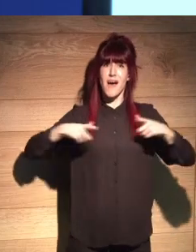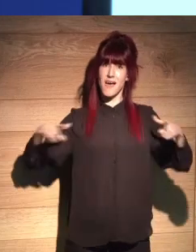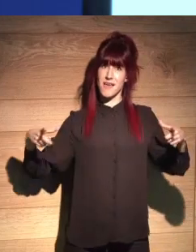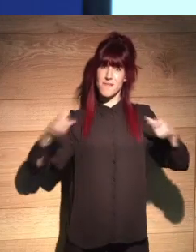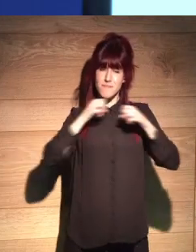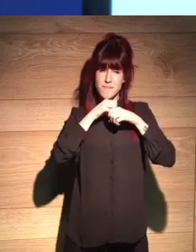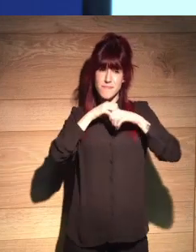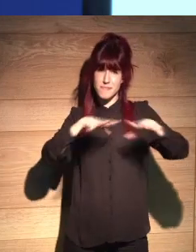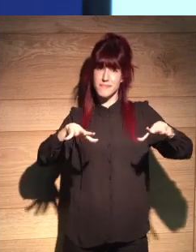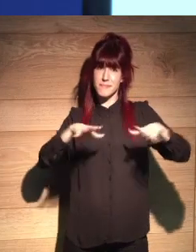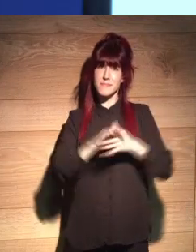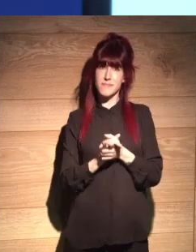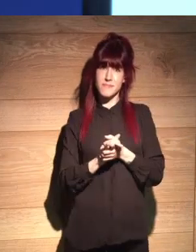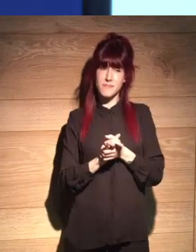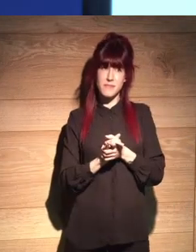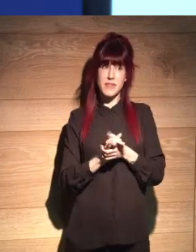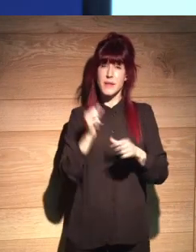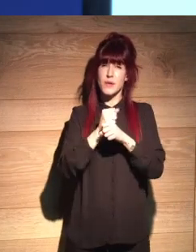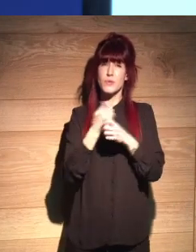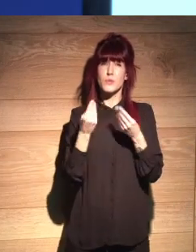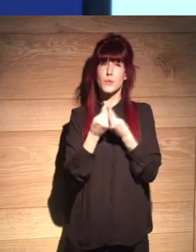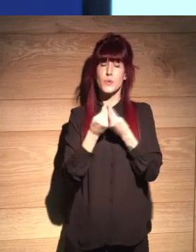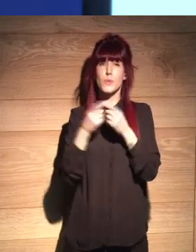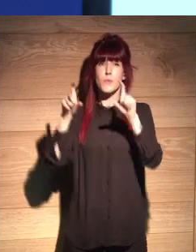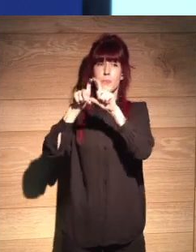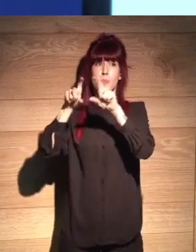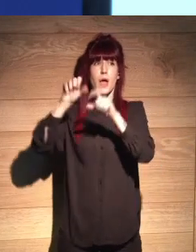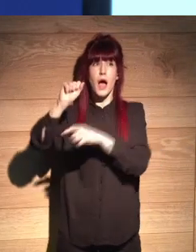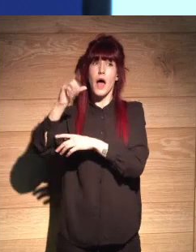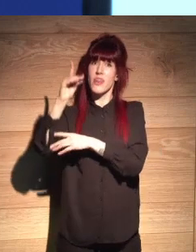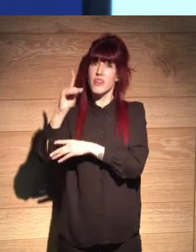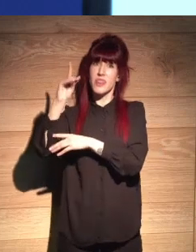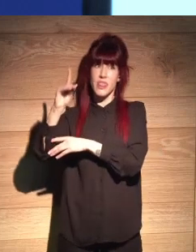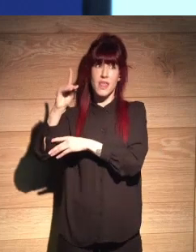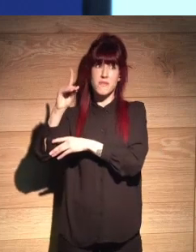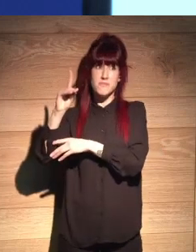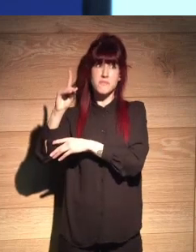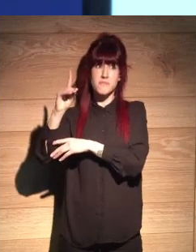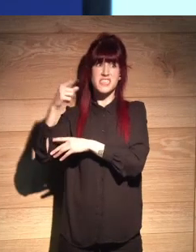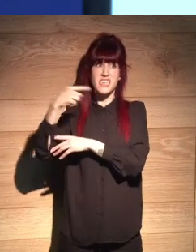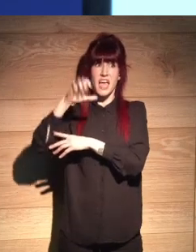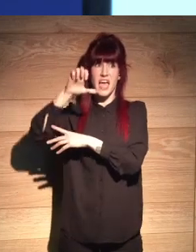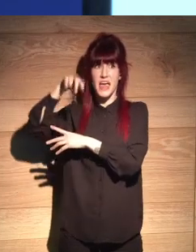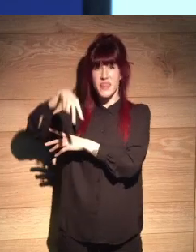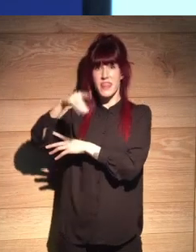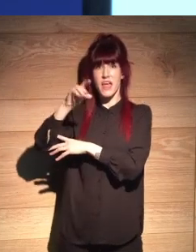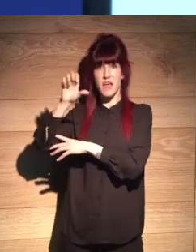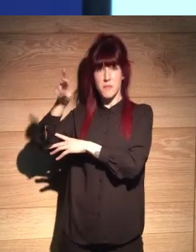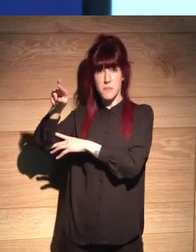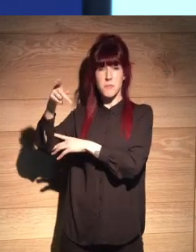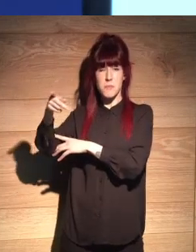We're working together with a company called Agender to do this. And it was